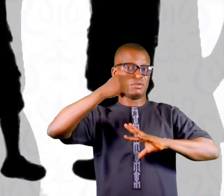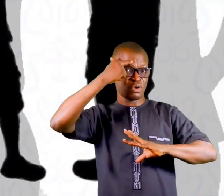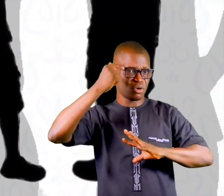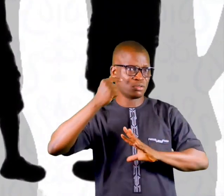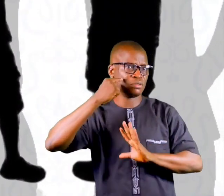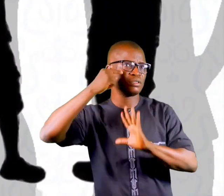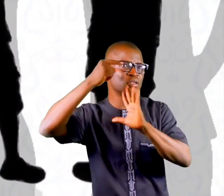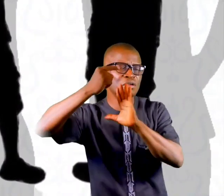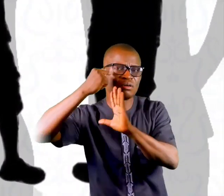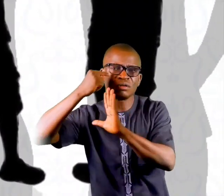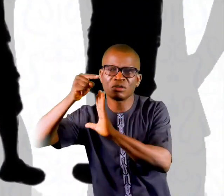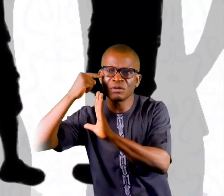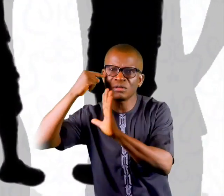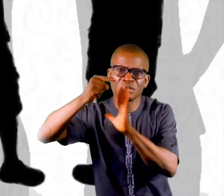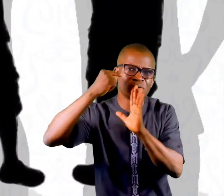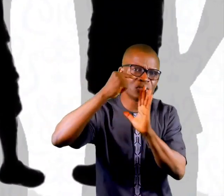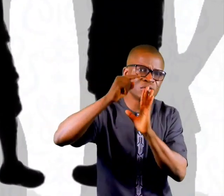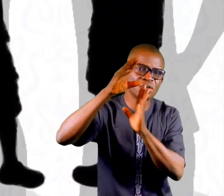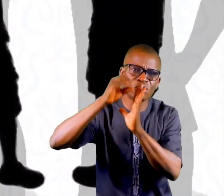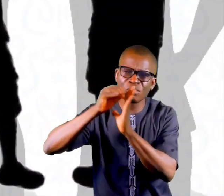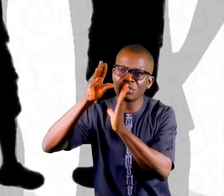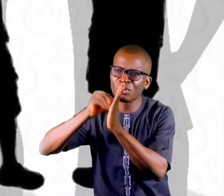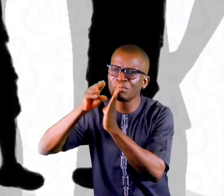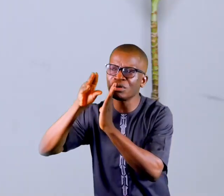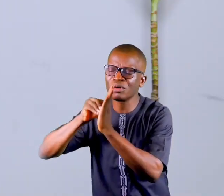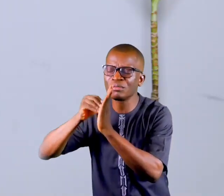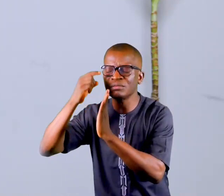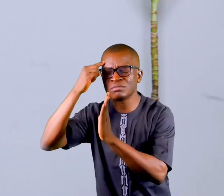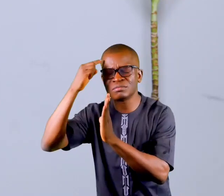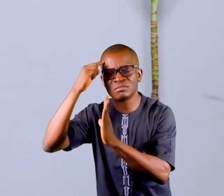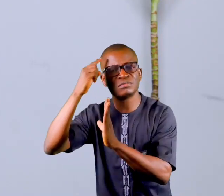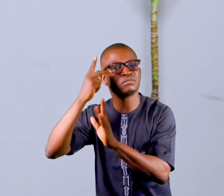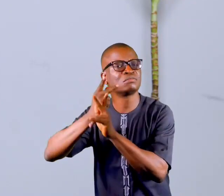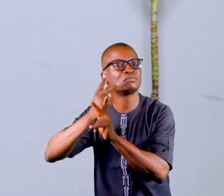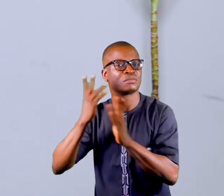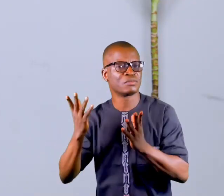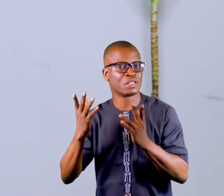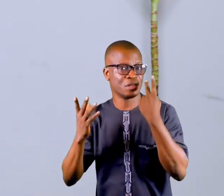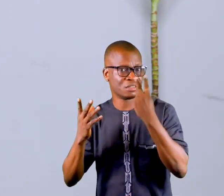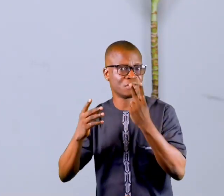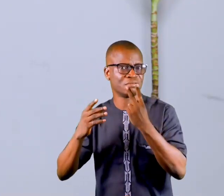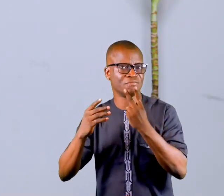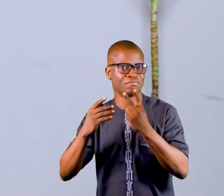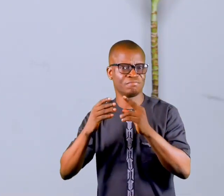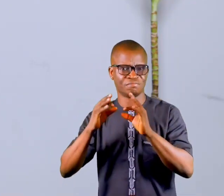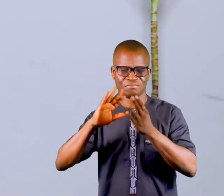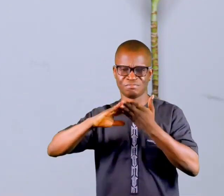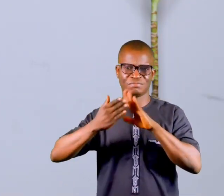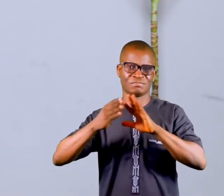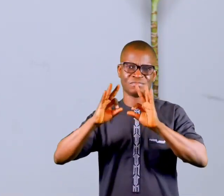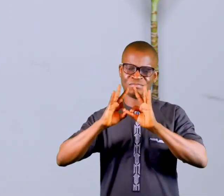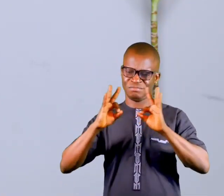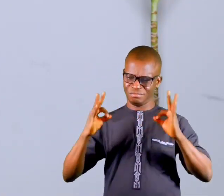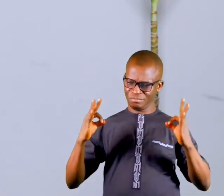from what they witness that this is how to resolve conflict. So you find out that the cycle, unfortunately, the cycle